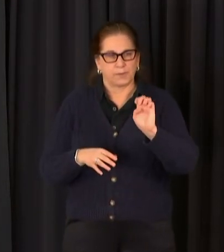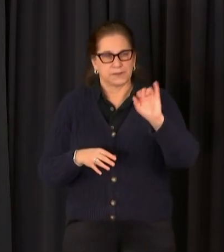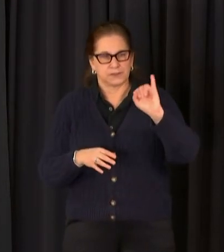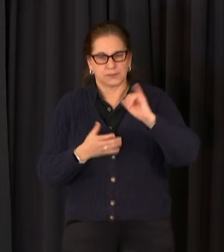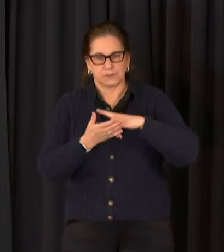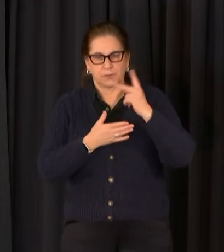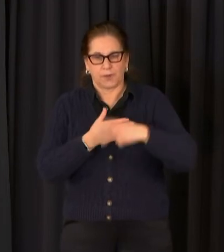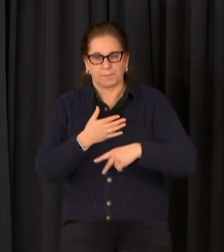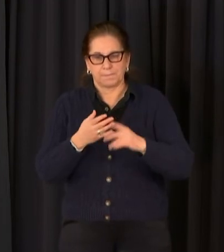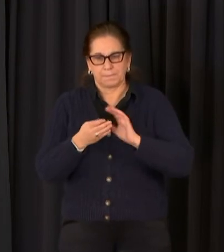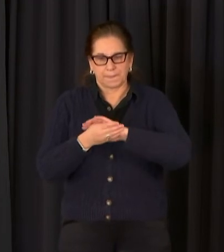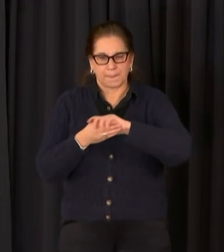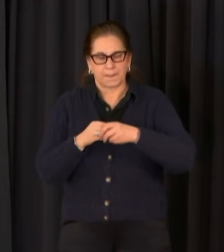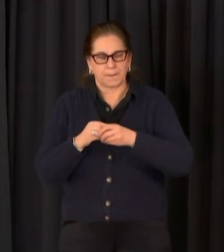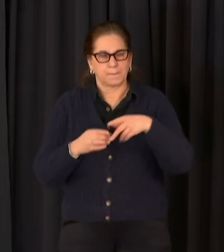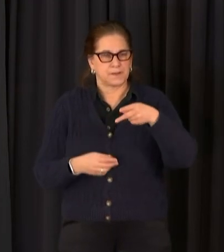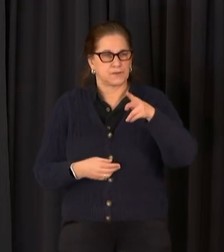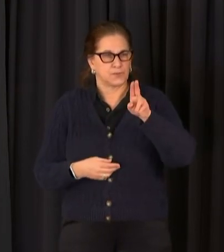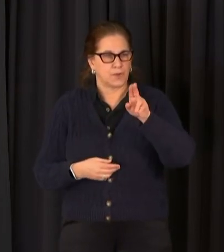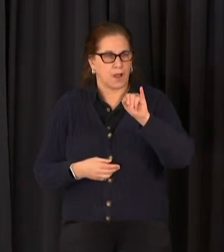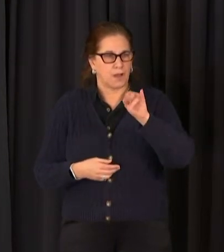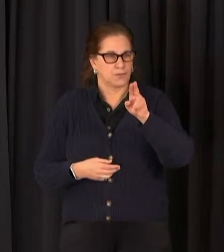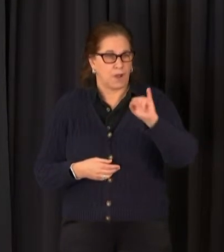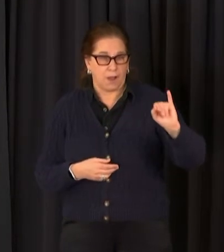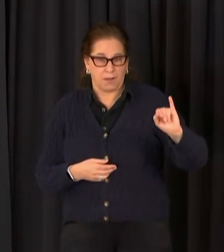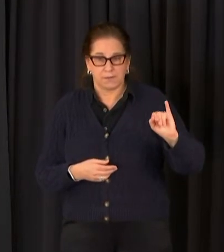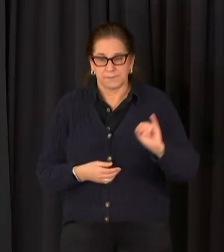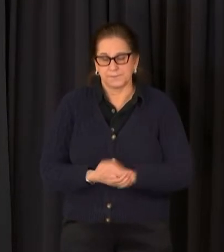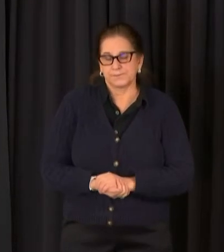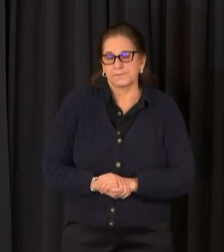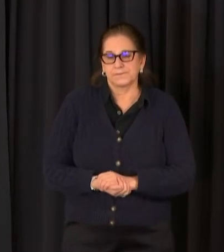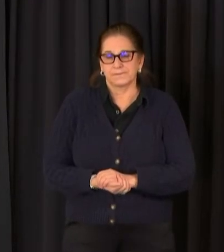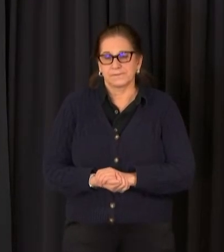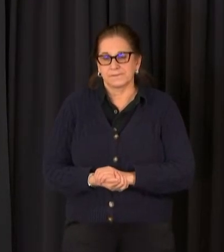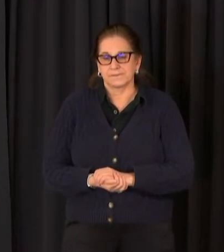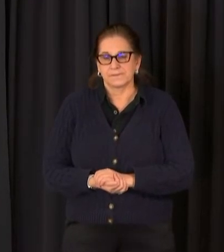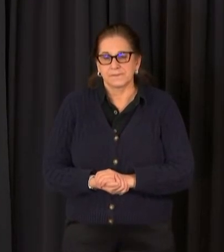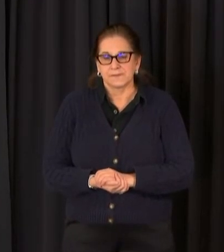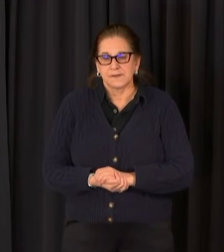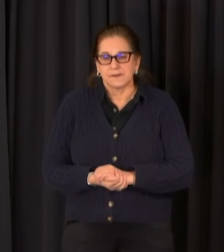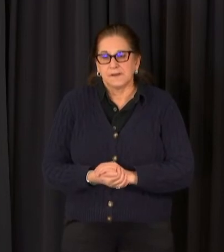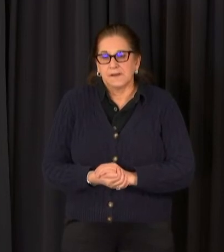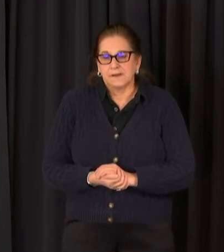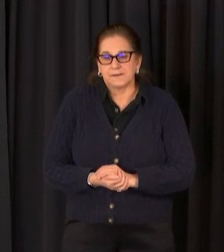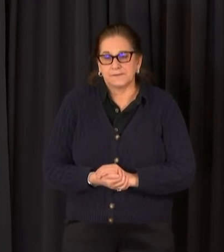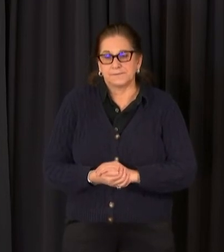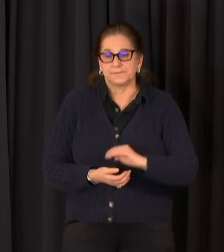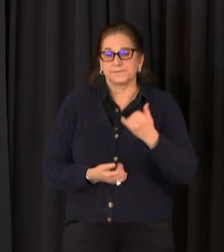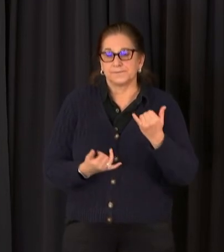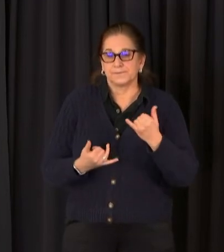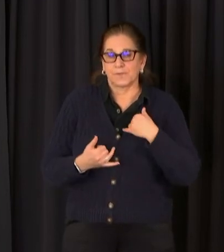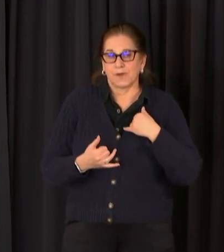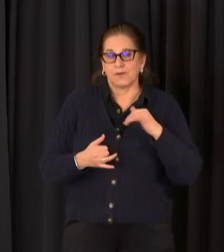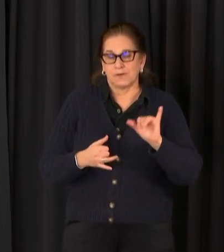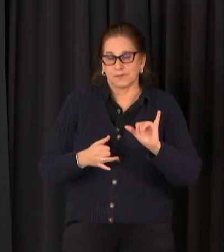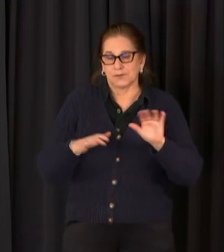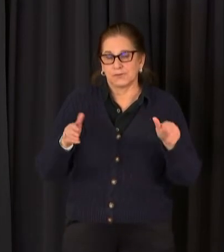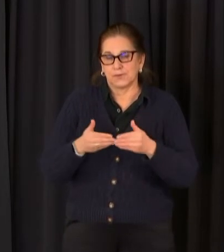very pleased to announce that we will be adding and introducing new technology and tools for